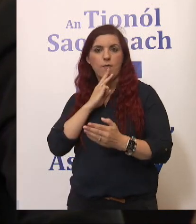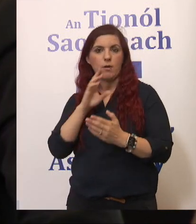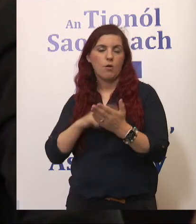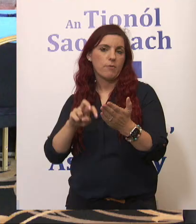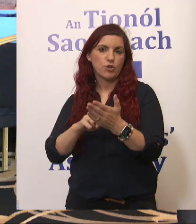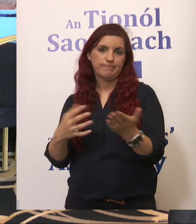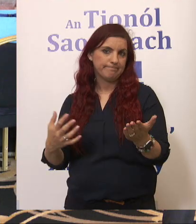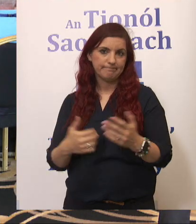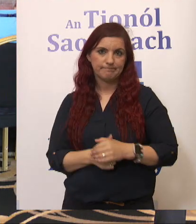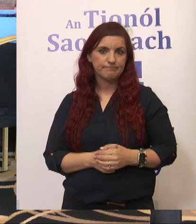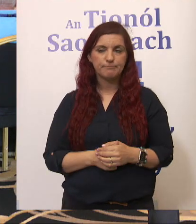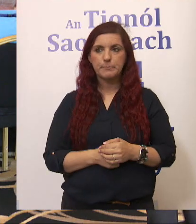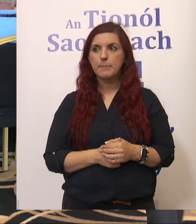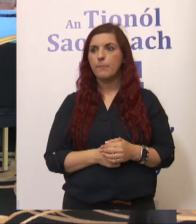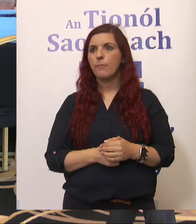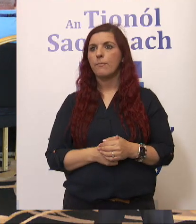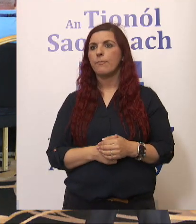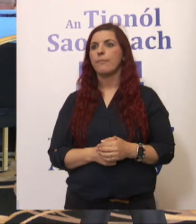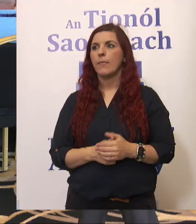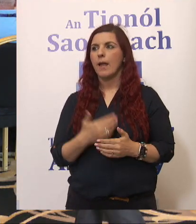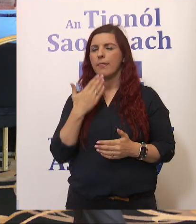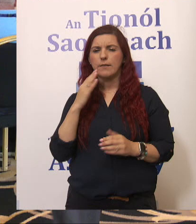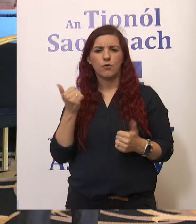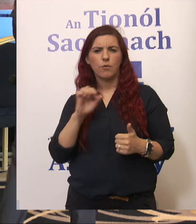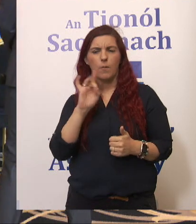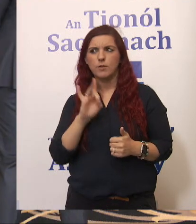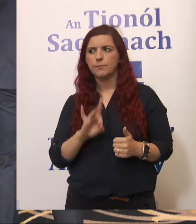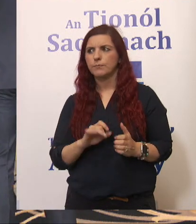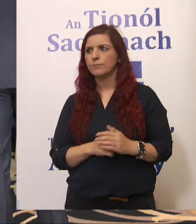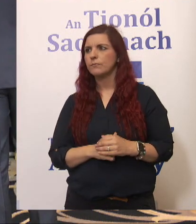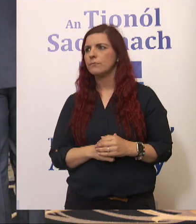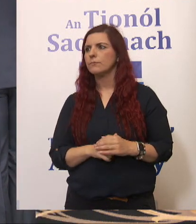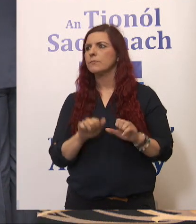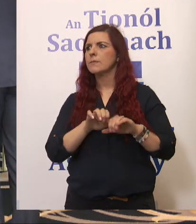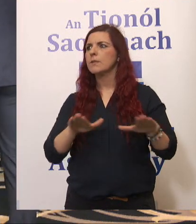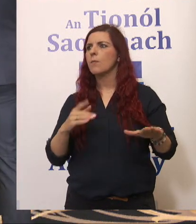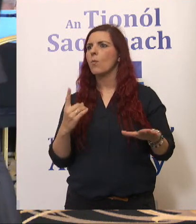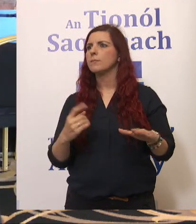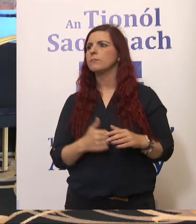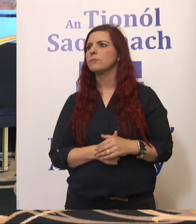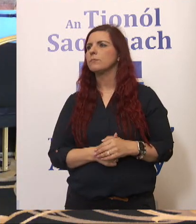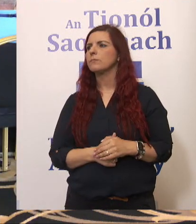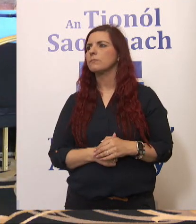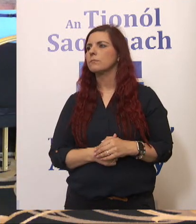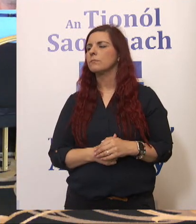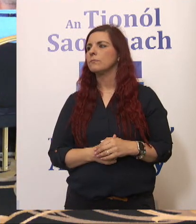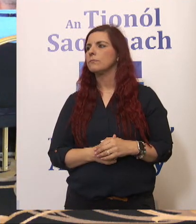services. Thanks, Kriya. Great question. Over to table 1, please. Luke.